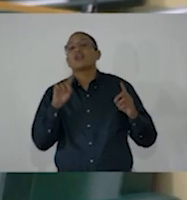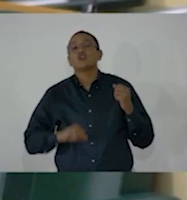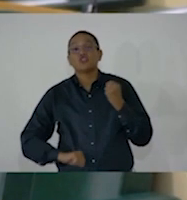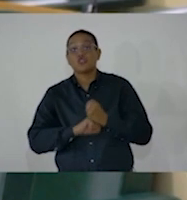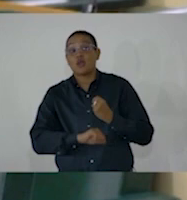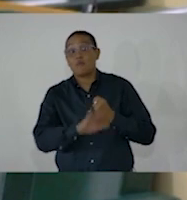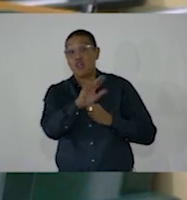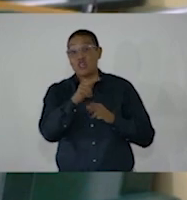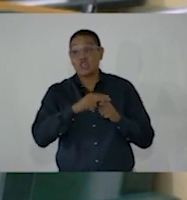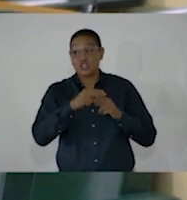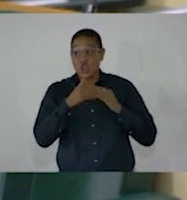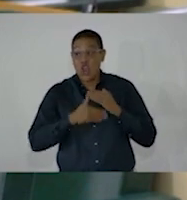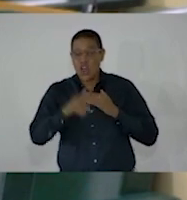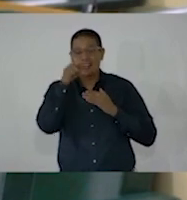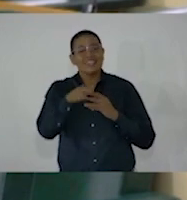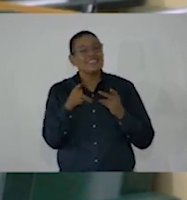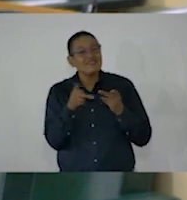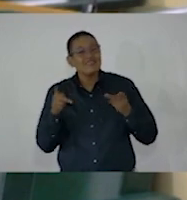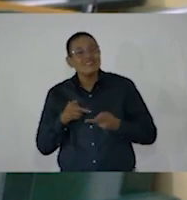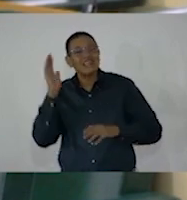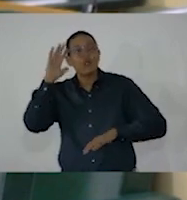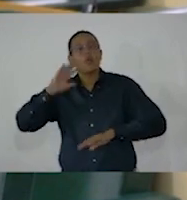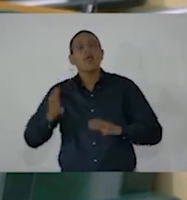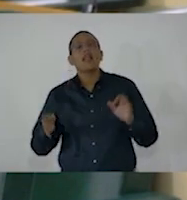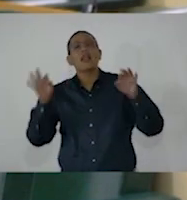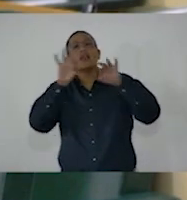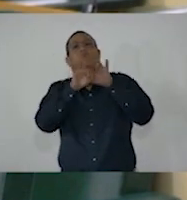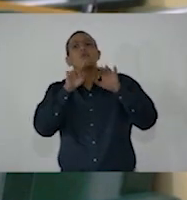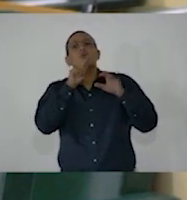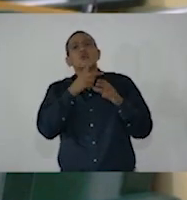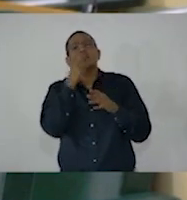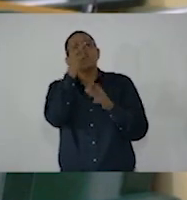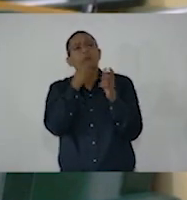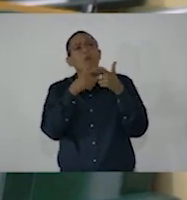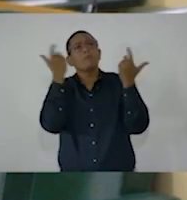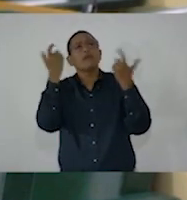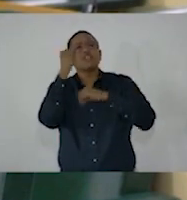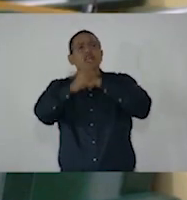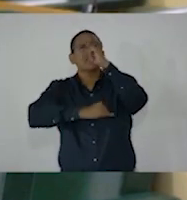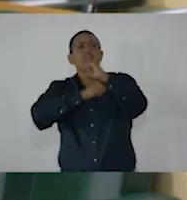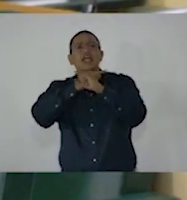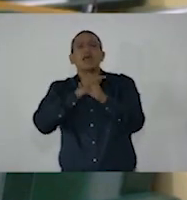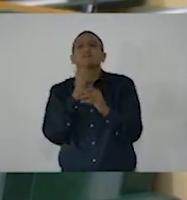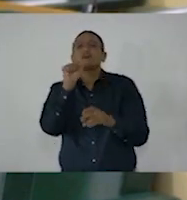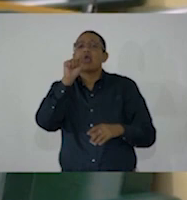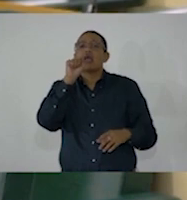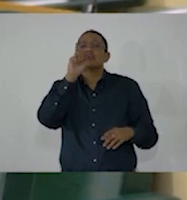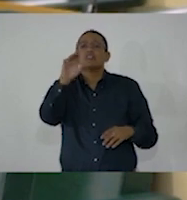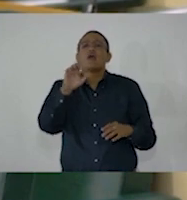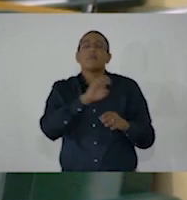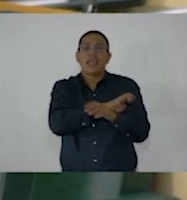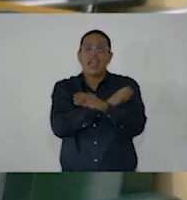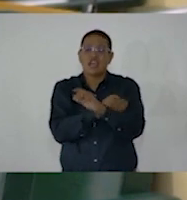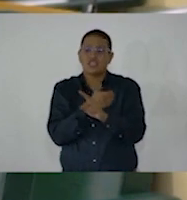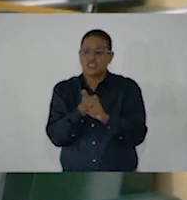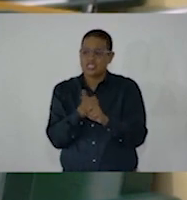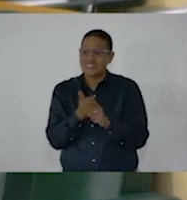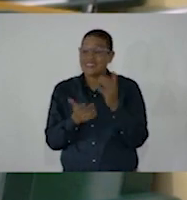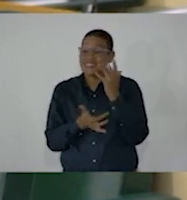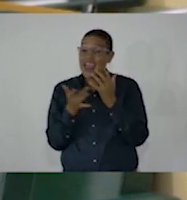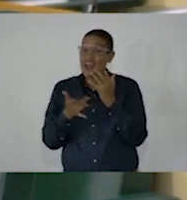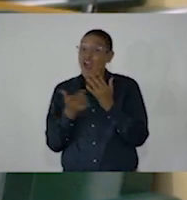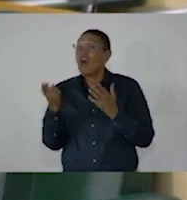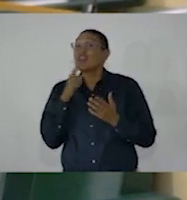In the short term, this facility will be integral in two major international atomic energy agency technical cooperation